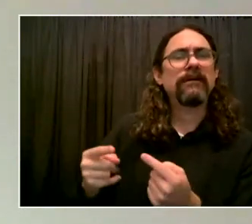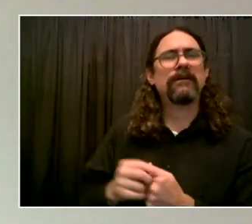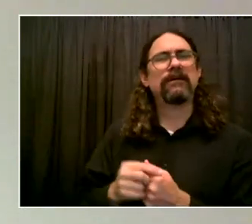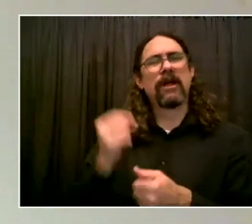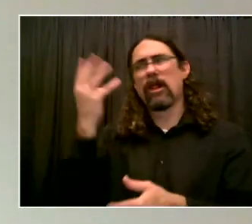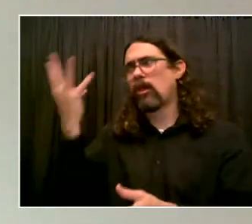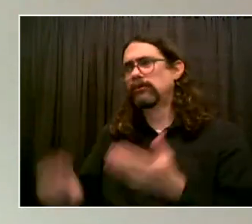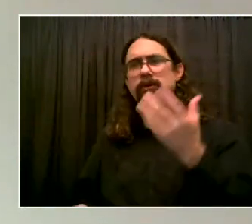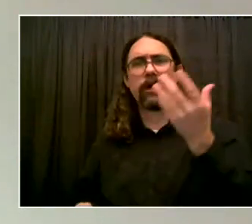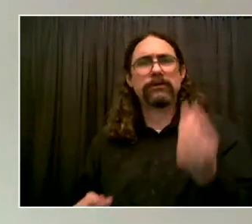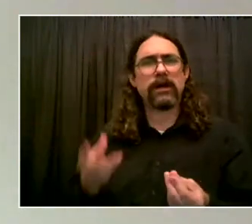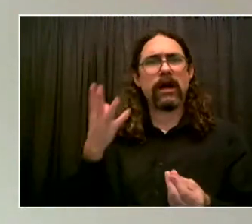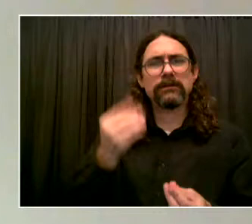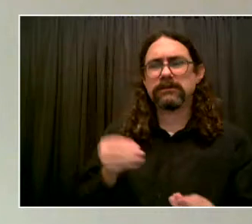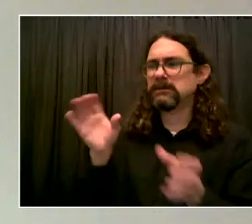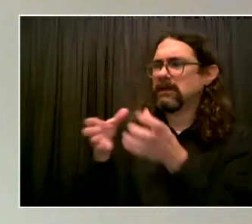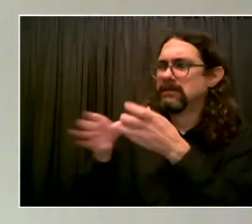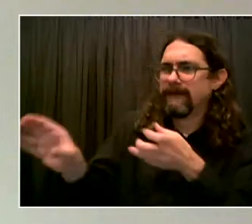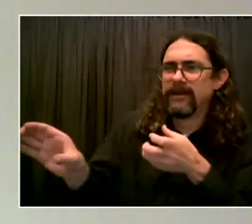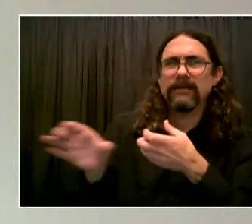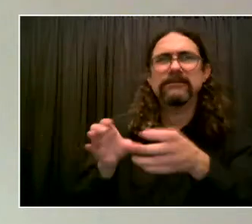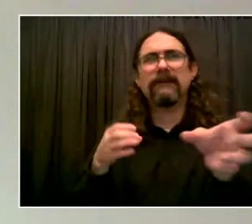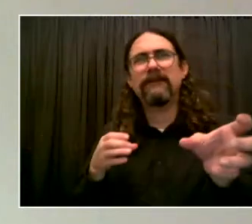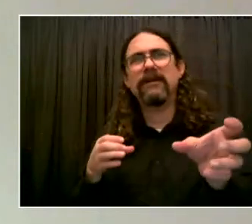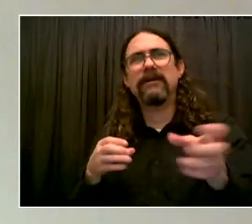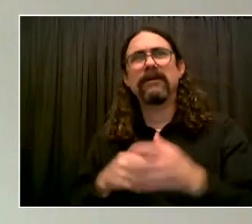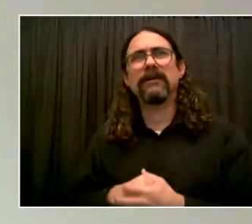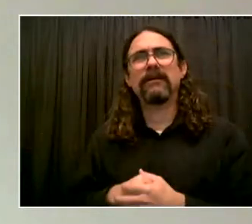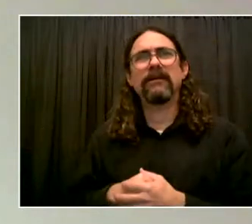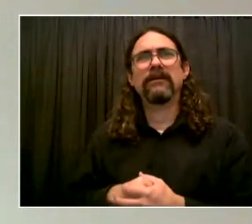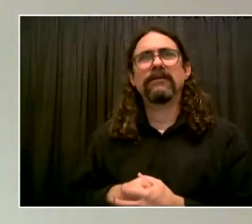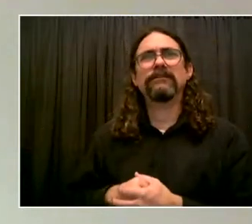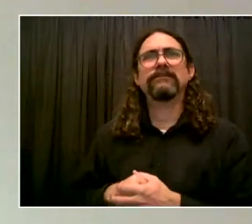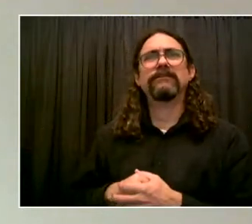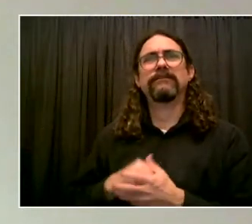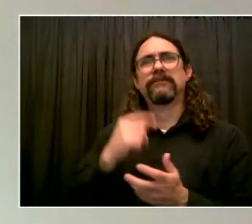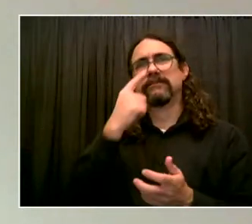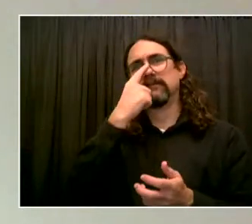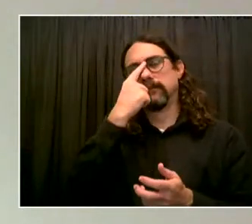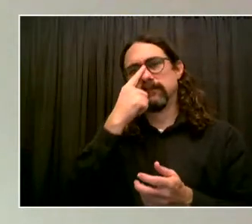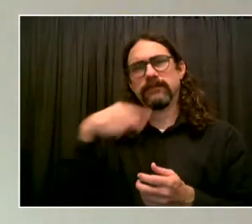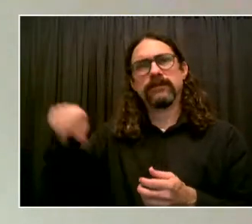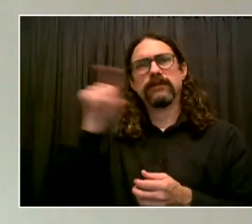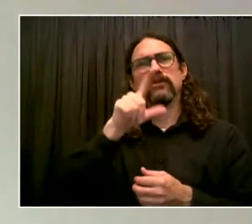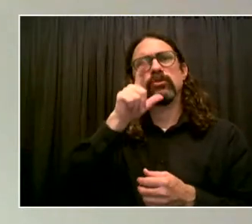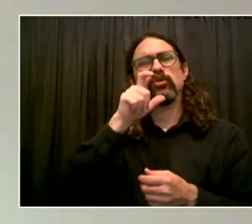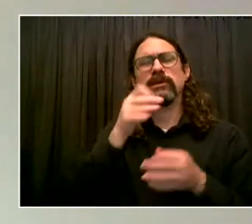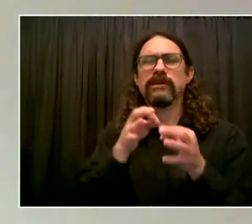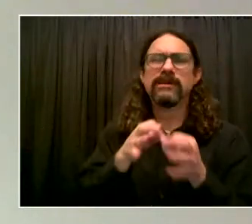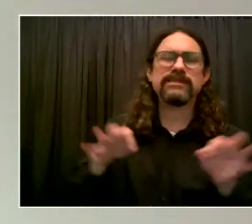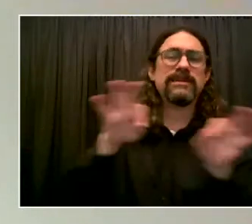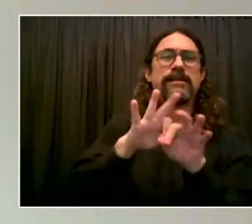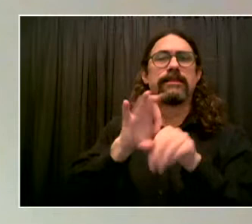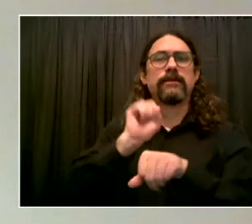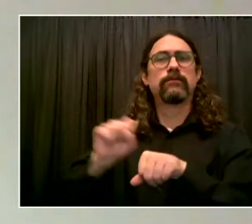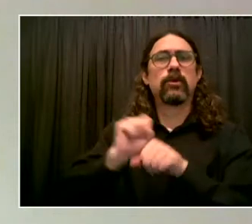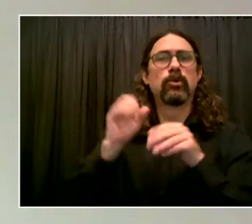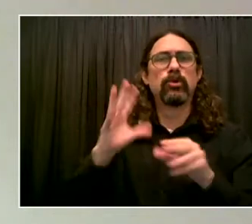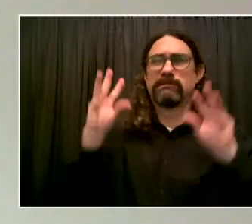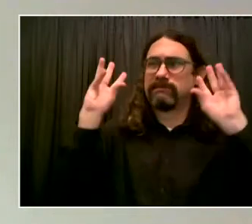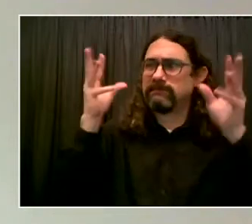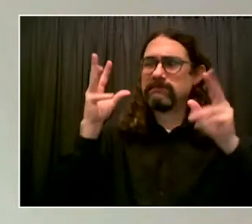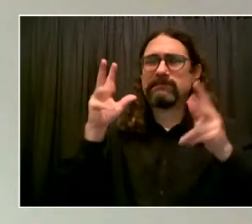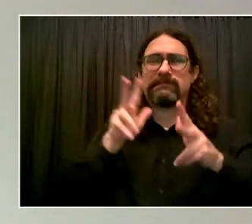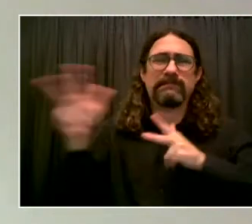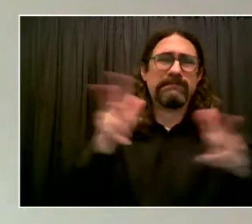lines that are doing more work than they should, suffering through this as well, having to take a pause on their emotional heartbreak to